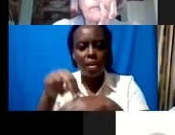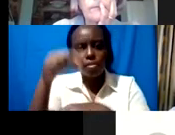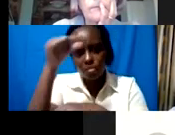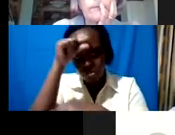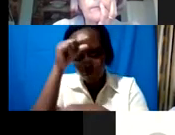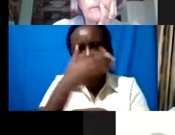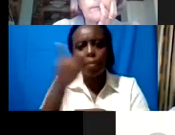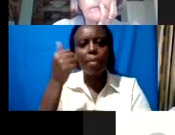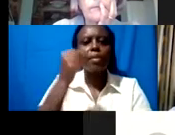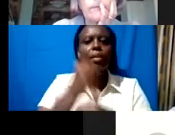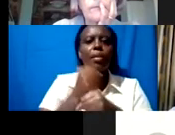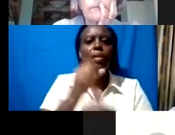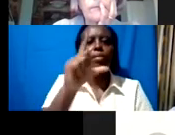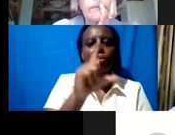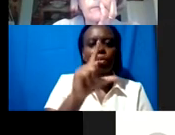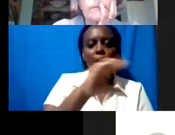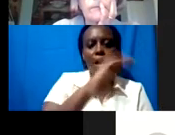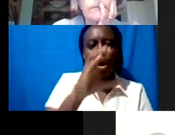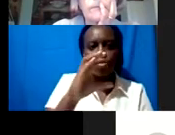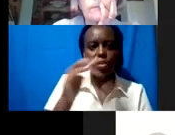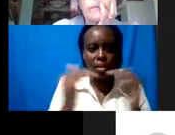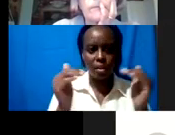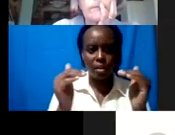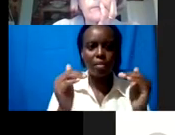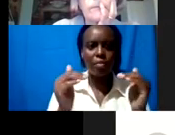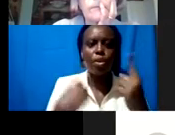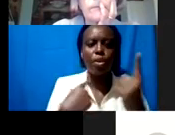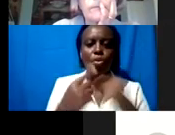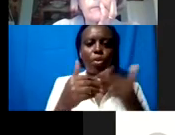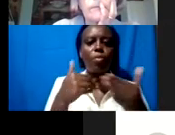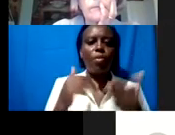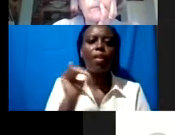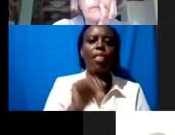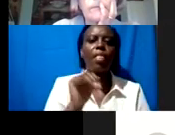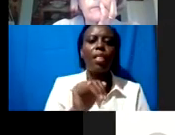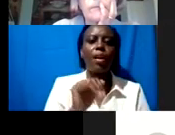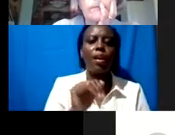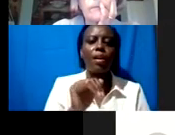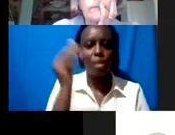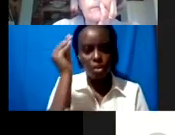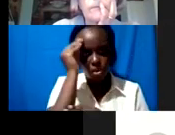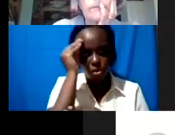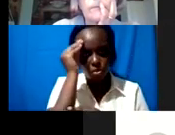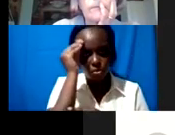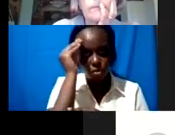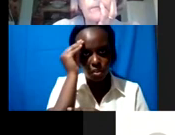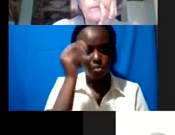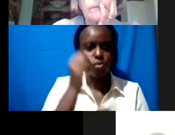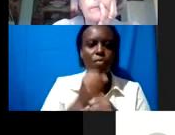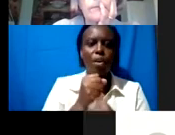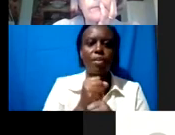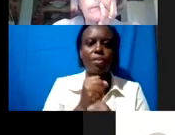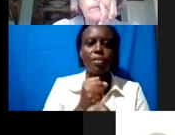the local, at the county level. And we have argued in the past that educational functions,